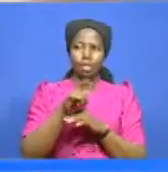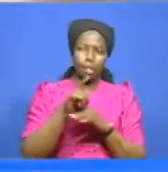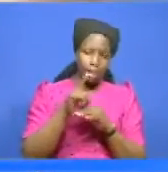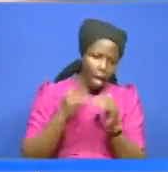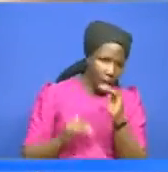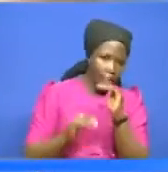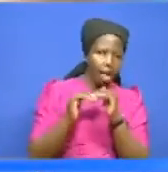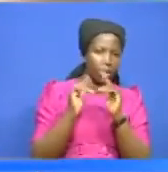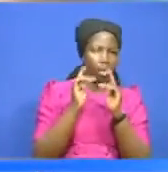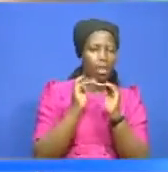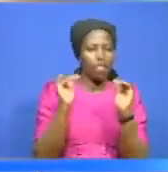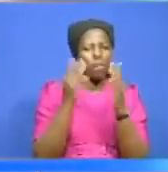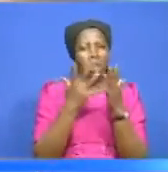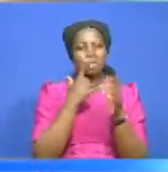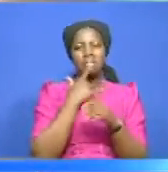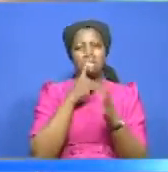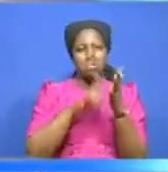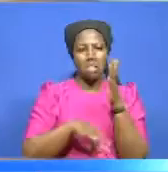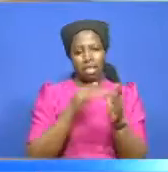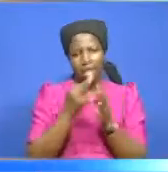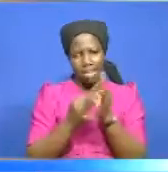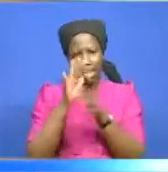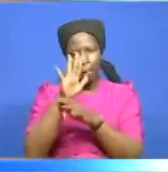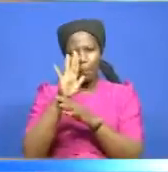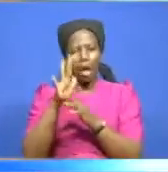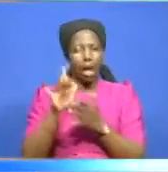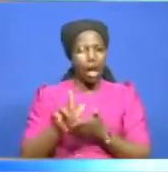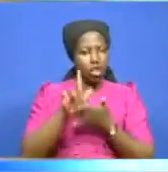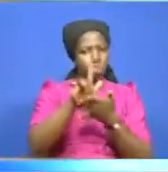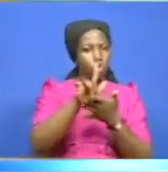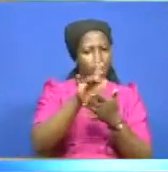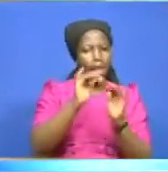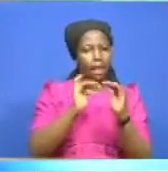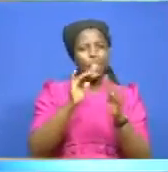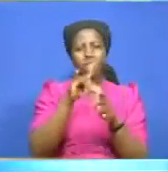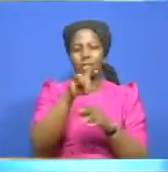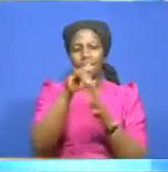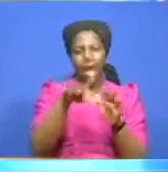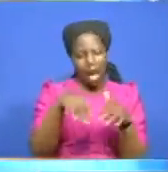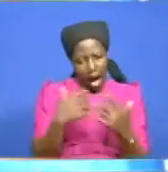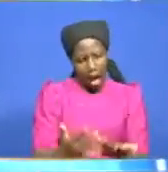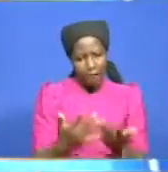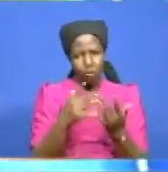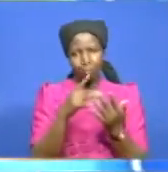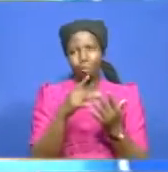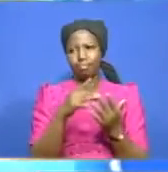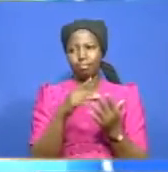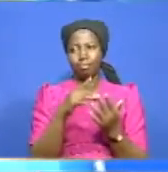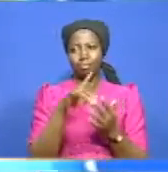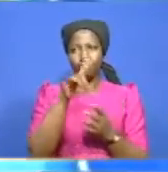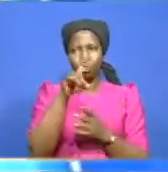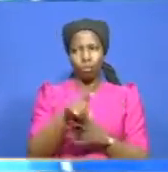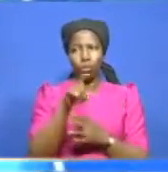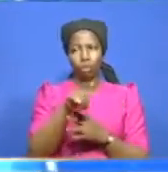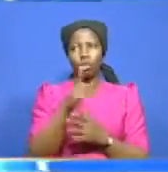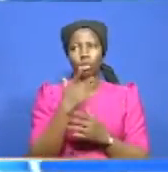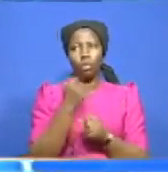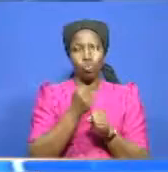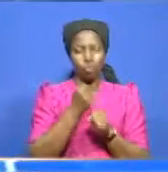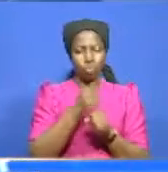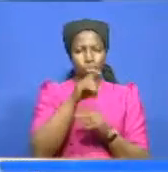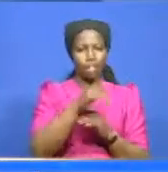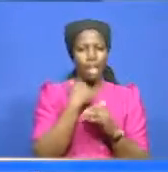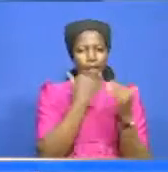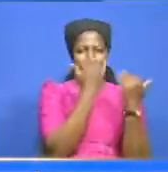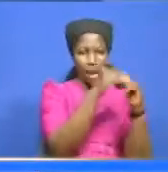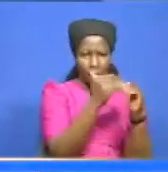saying that in your lending portfolio, this is how we see it spread. And there has to be a limit and a